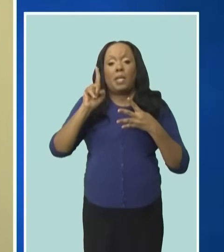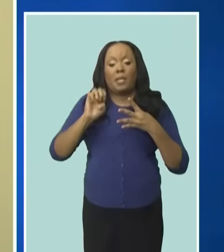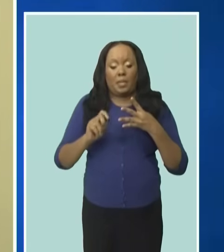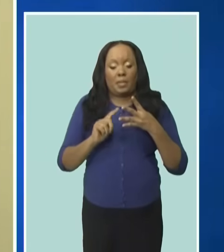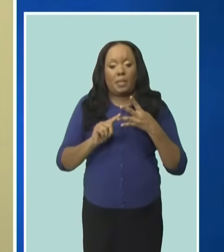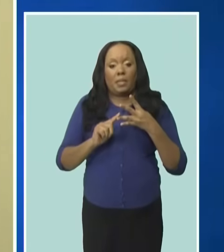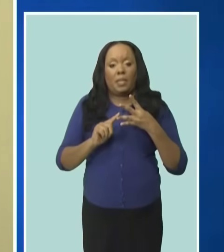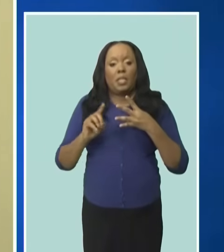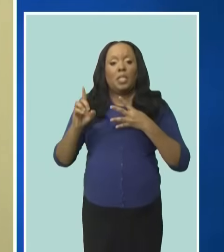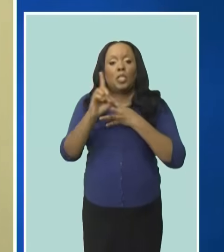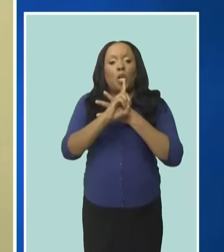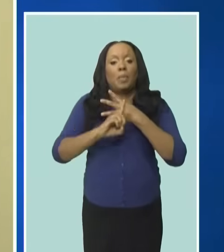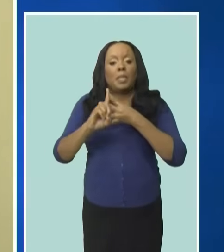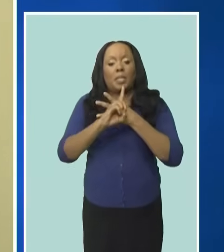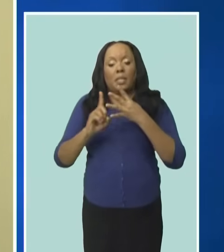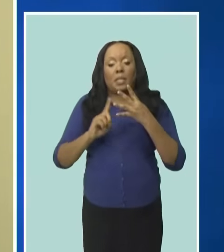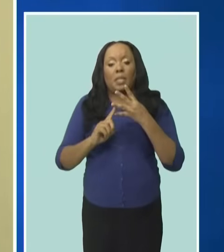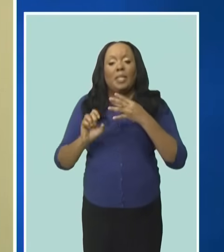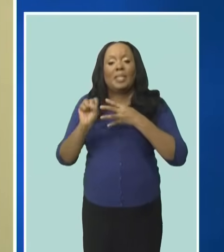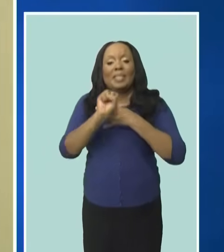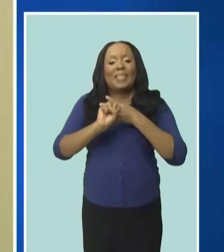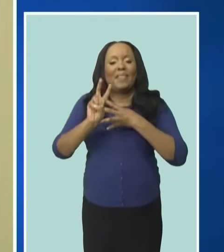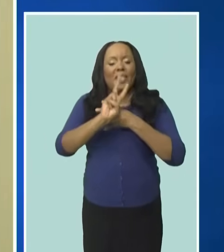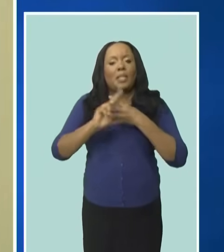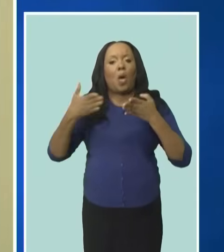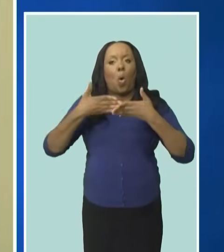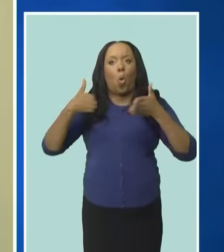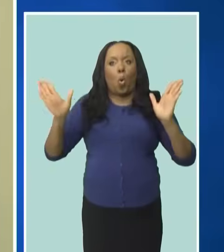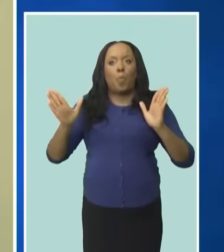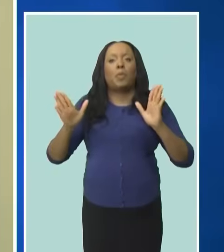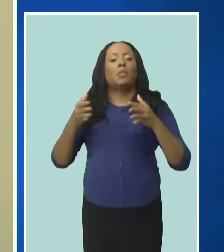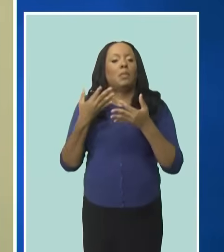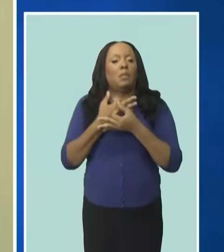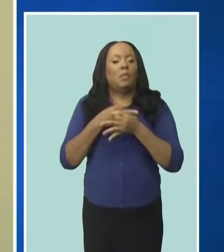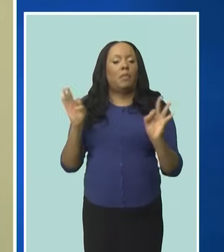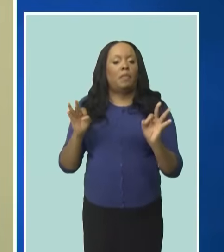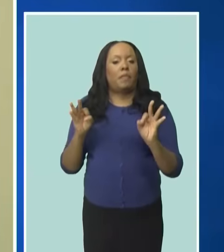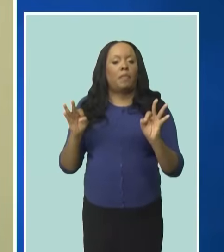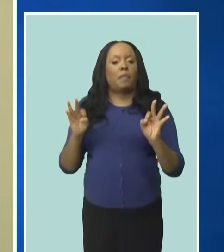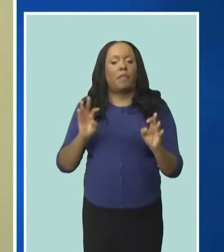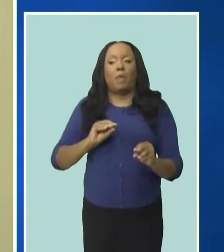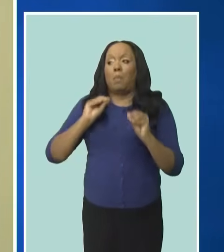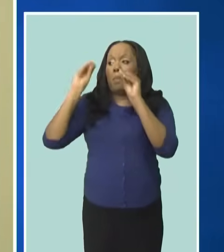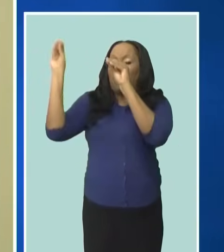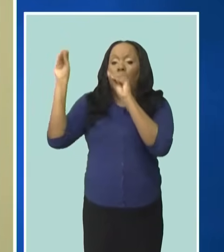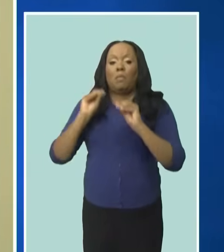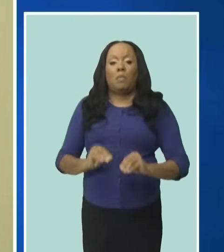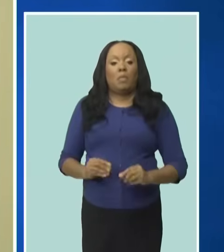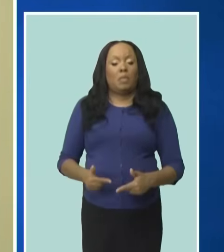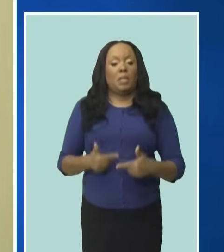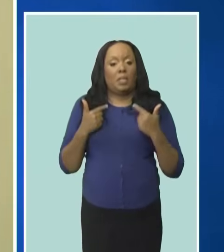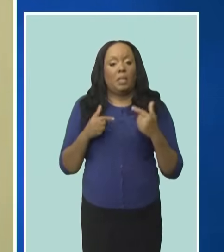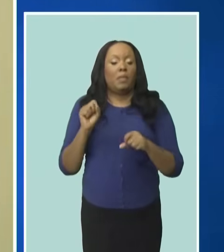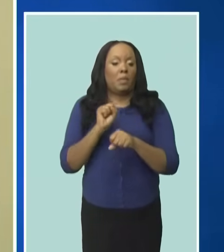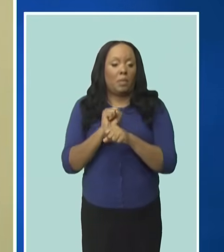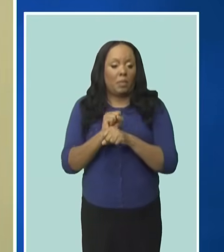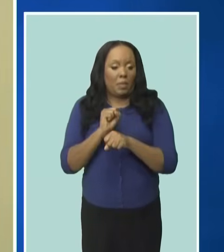their borders to nationals from the respective countries to live and work.